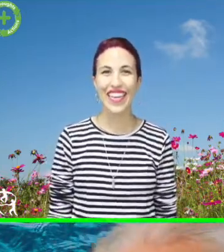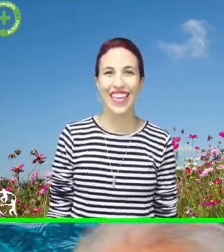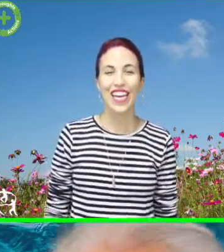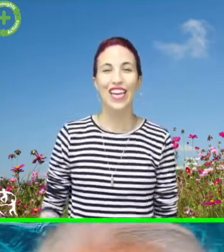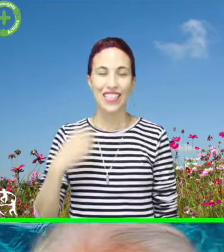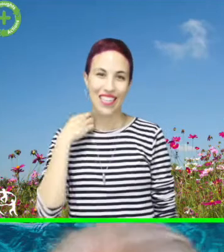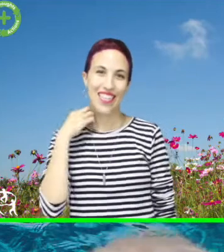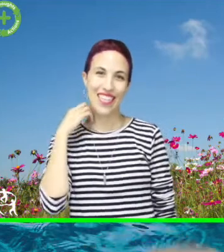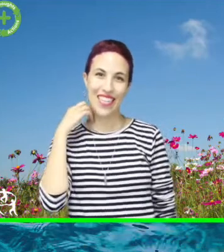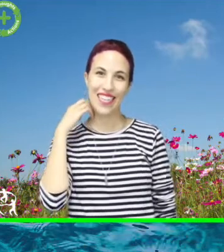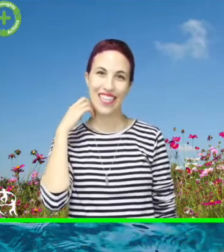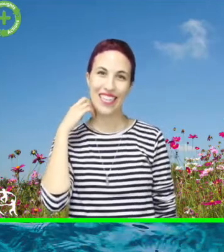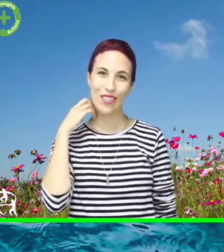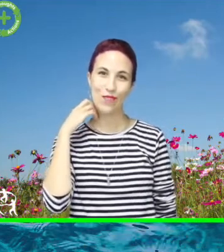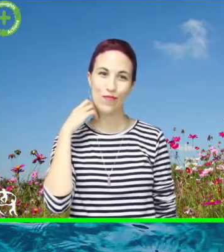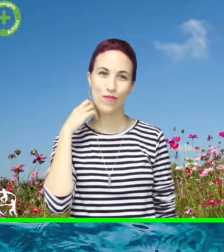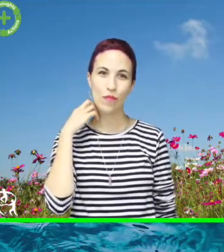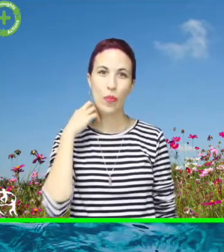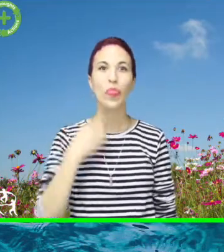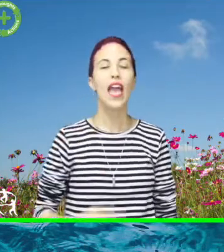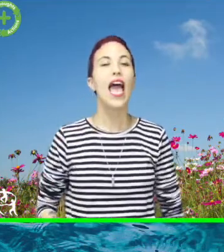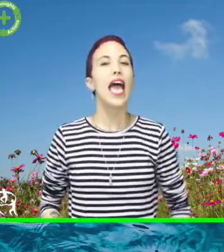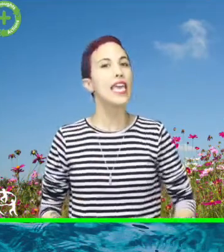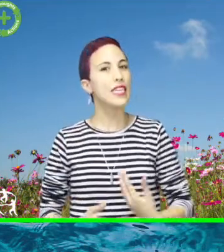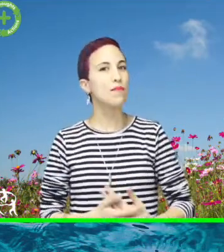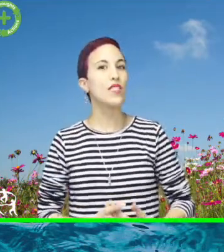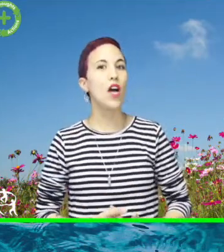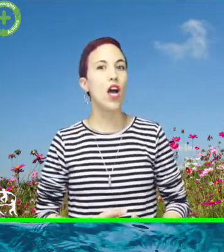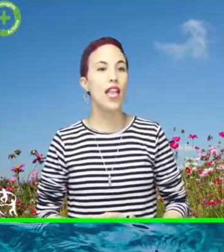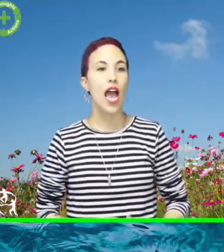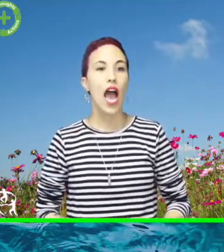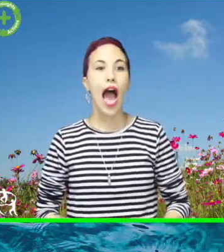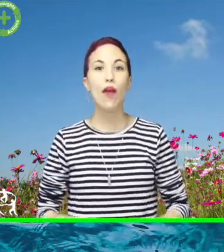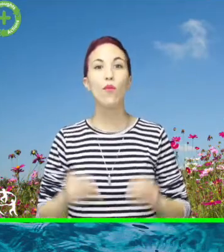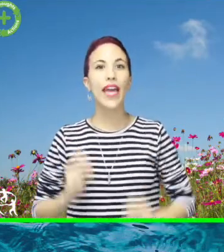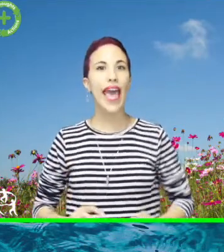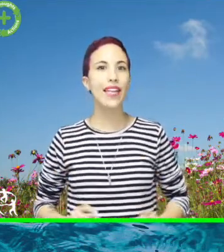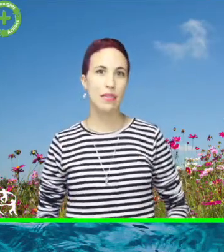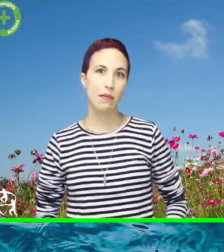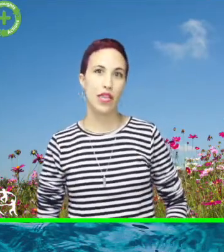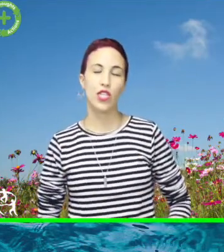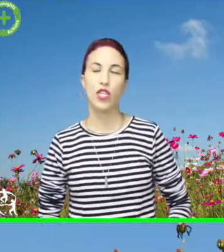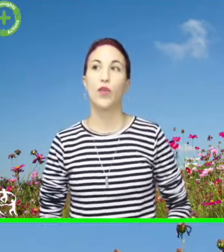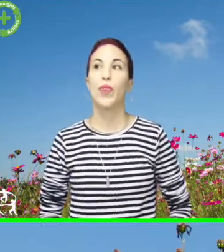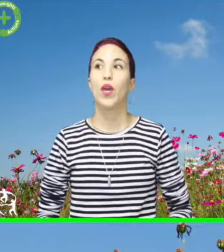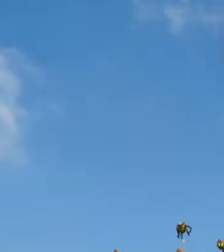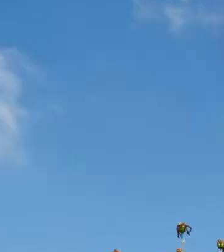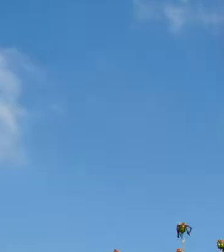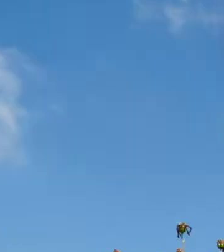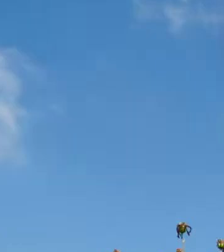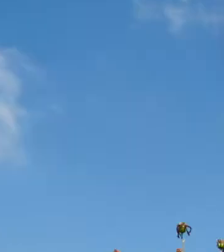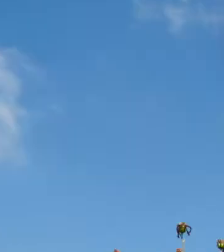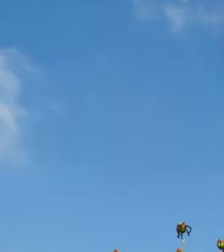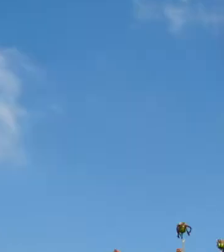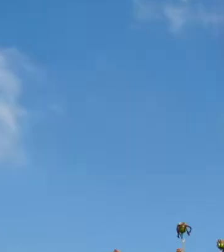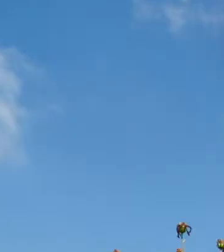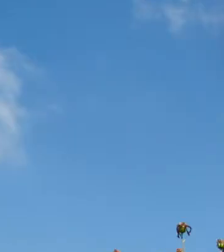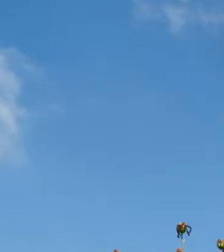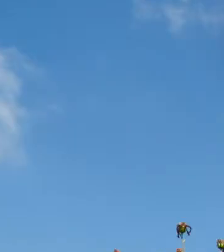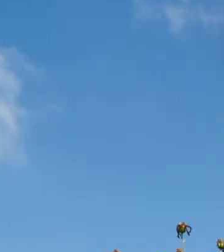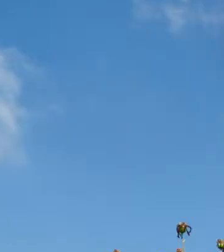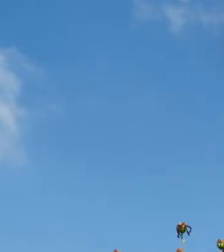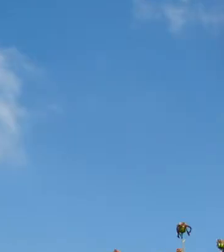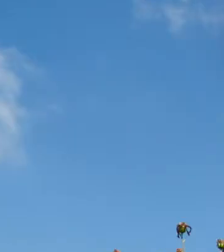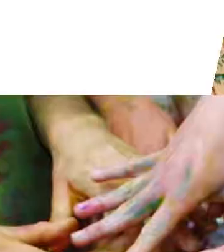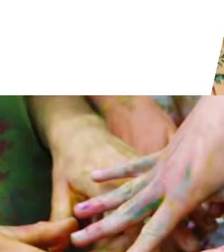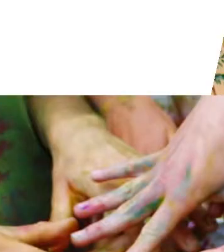really good. You see, Perry's gonna go share now. So, Miss Shayma, does that make sense? We were talking a few weeks ago about the